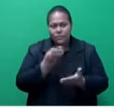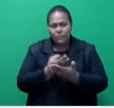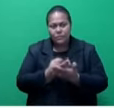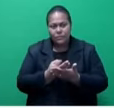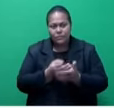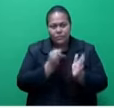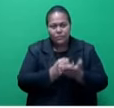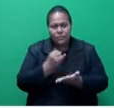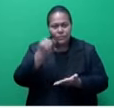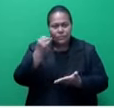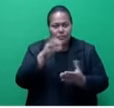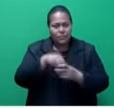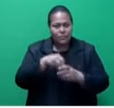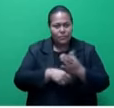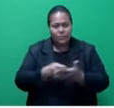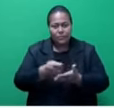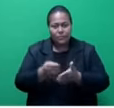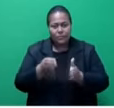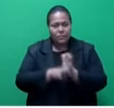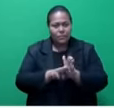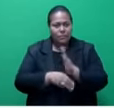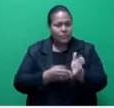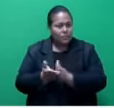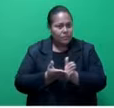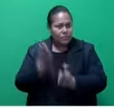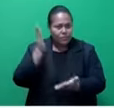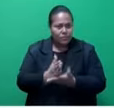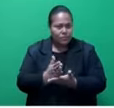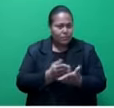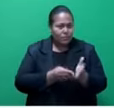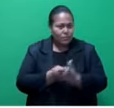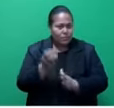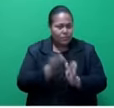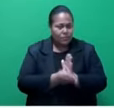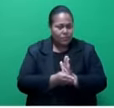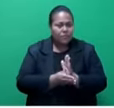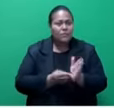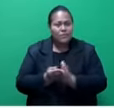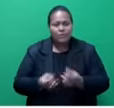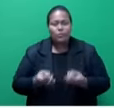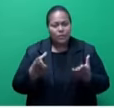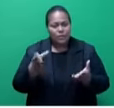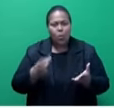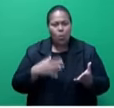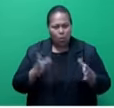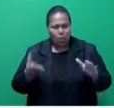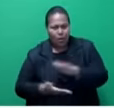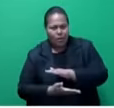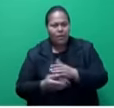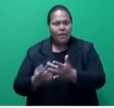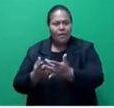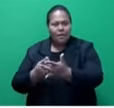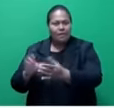institutions involved in payment services, either directly as a payment service provider, as an agent of a payment service provider, or